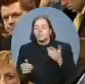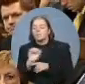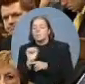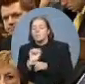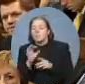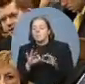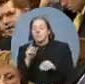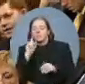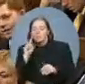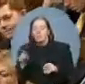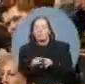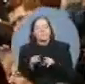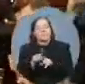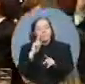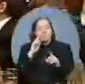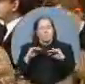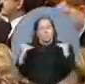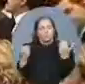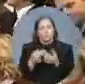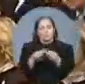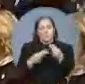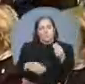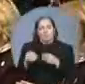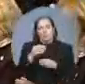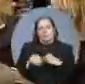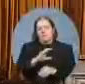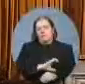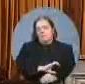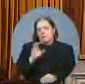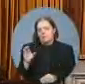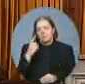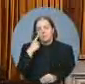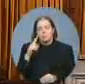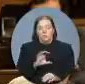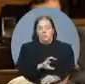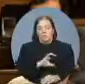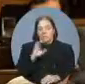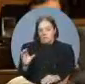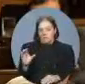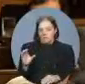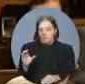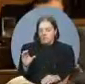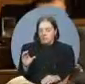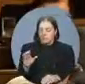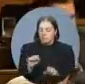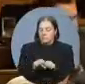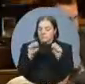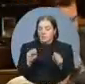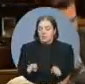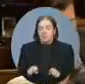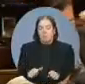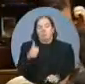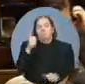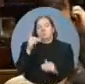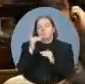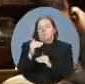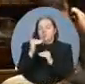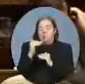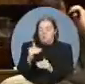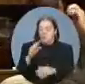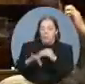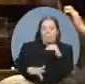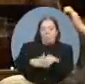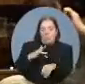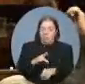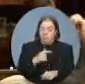of course Canadian taxpayers. The Honourable Member for Toronto Danforth is recognized as